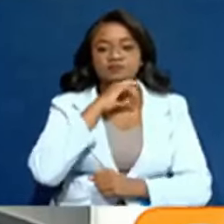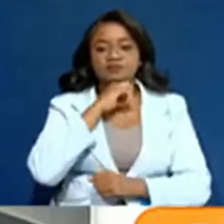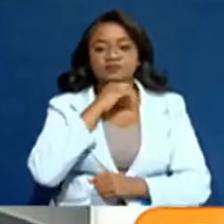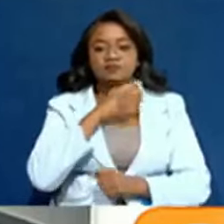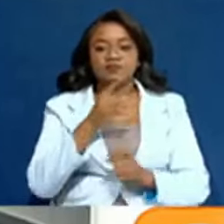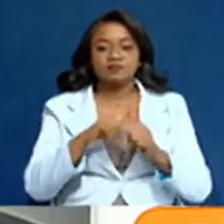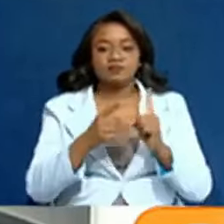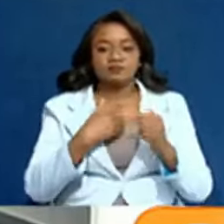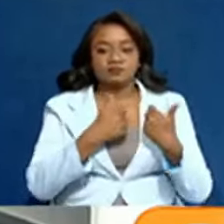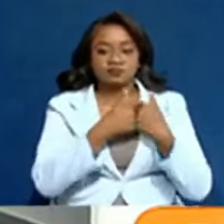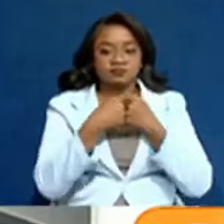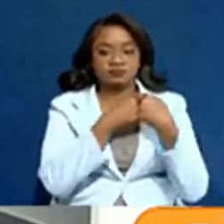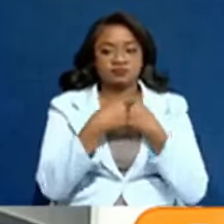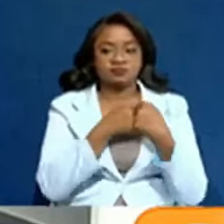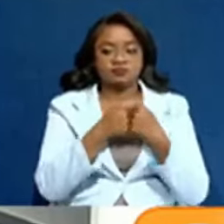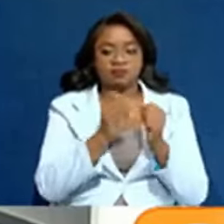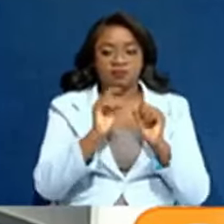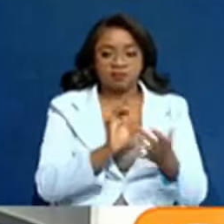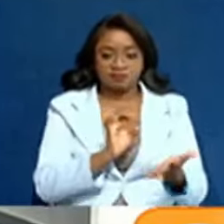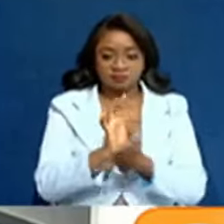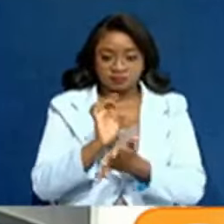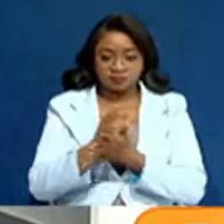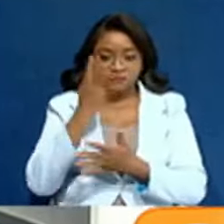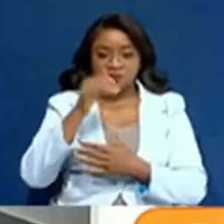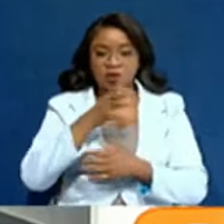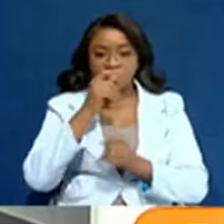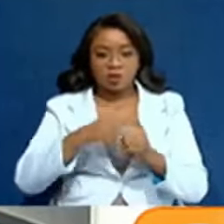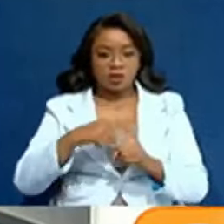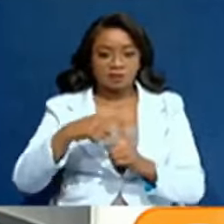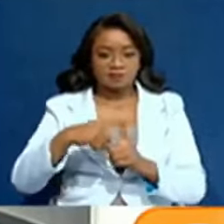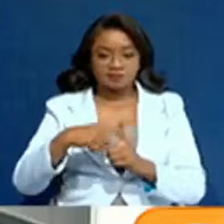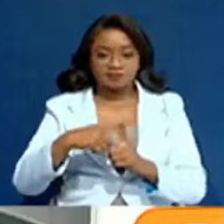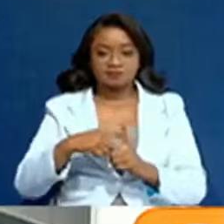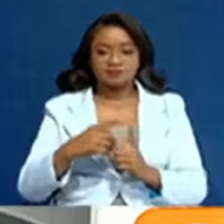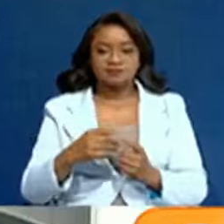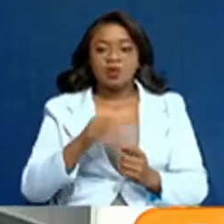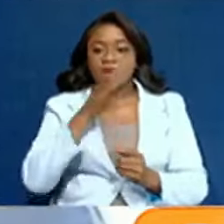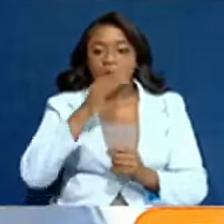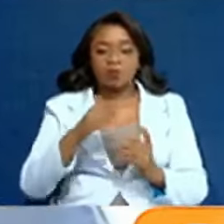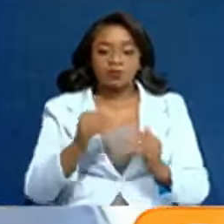facing the threat of displacement as water levels in Lake Victoria continue to rise.